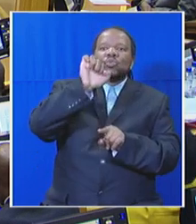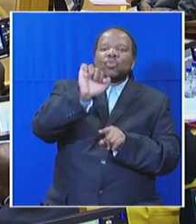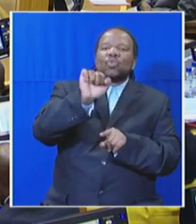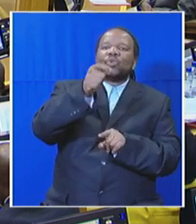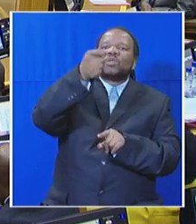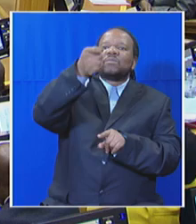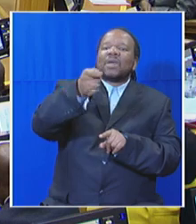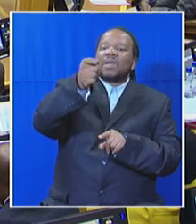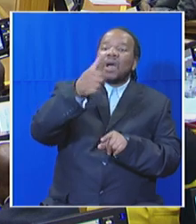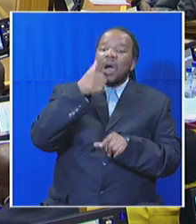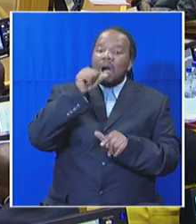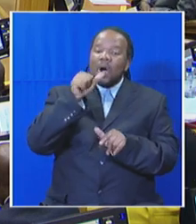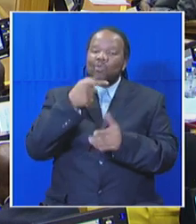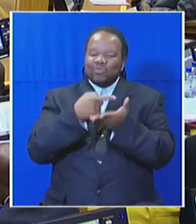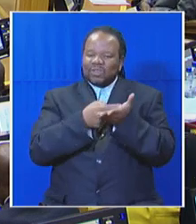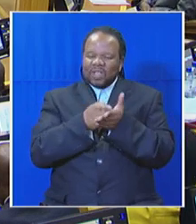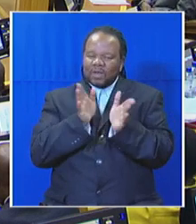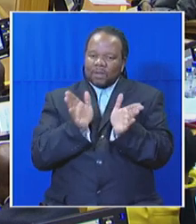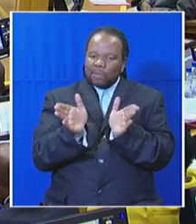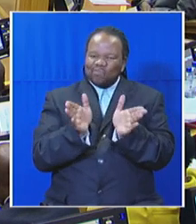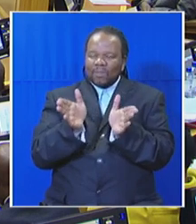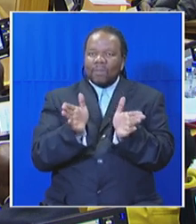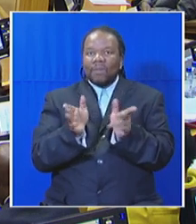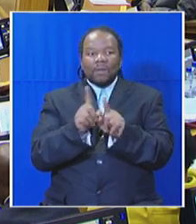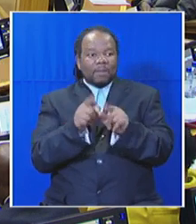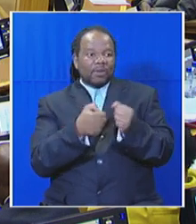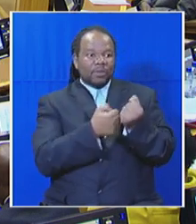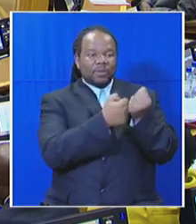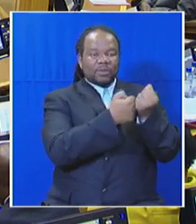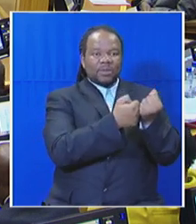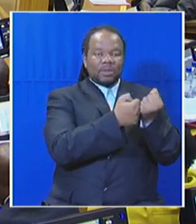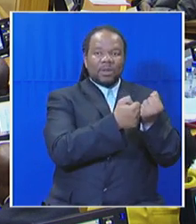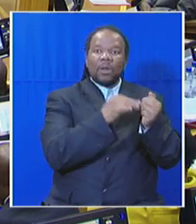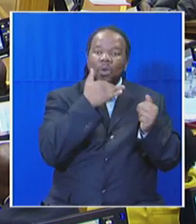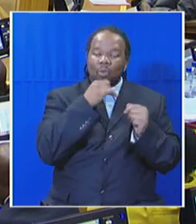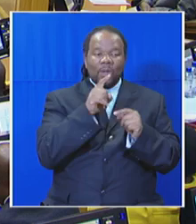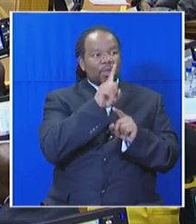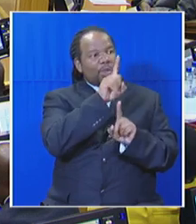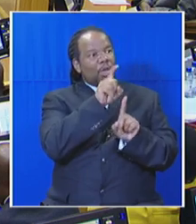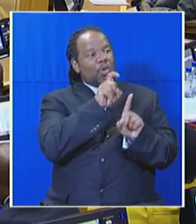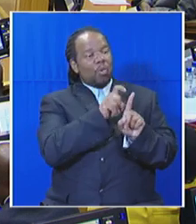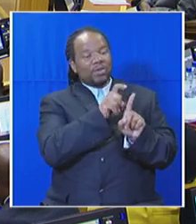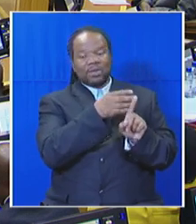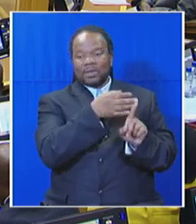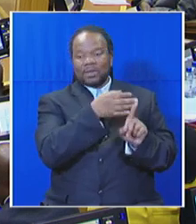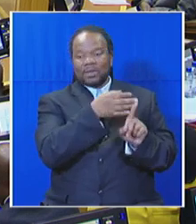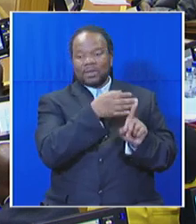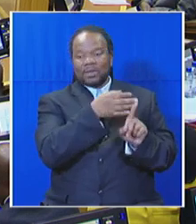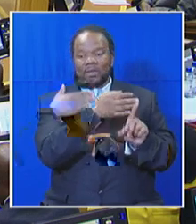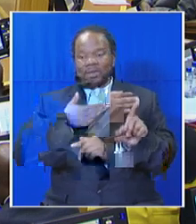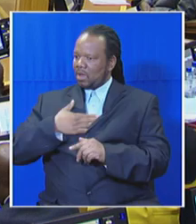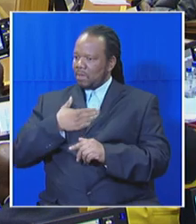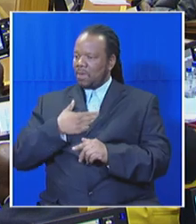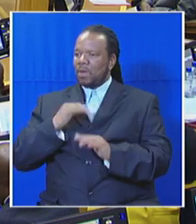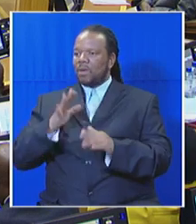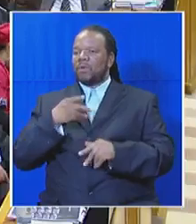facilitate discussions, Honorable members. you would support the scenario when a question is asked, it's not answered satisfactory, and you want to